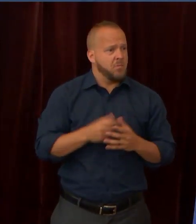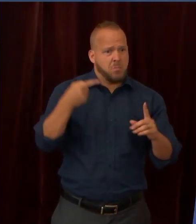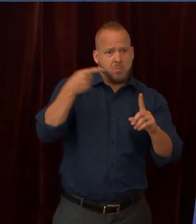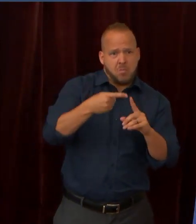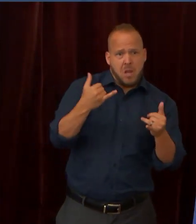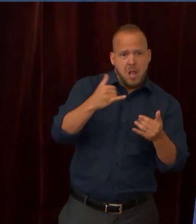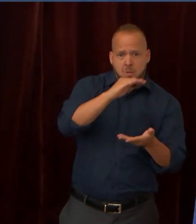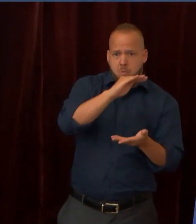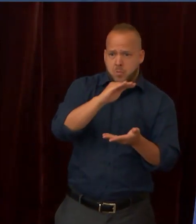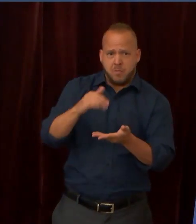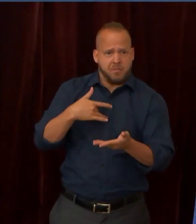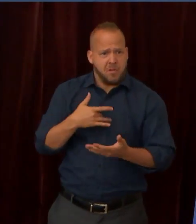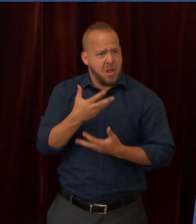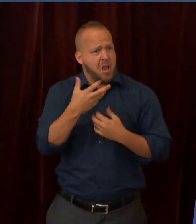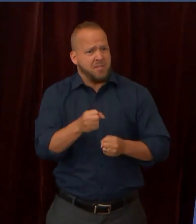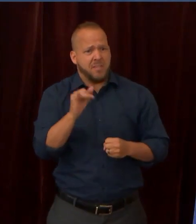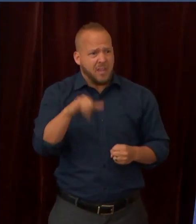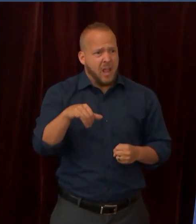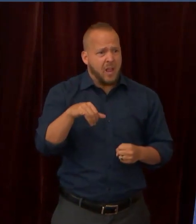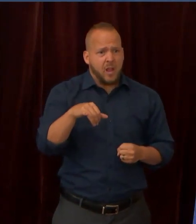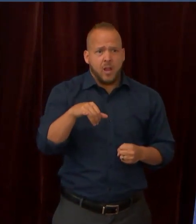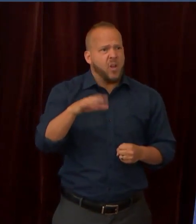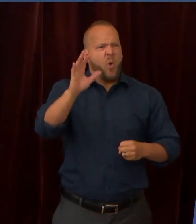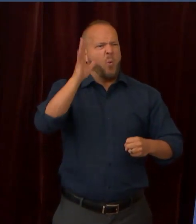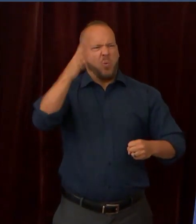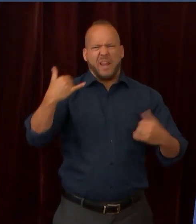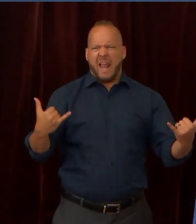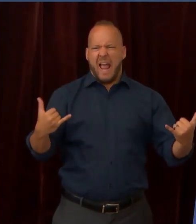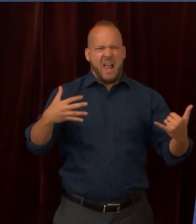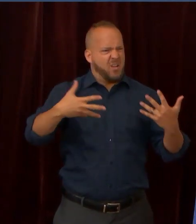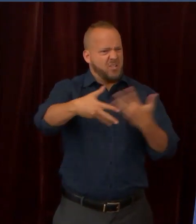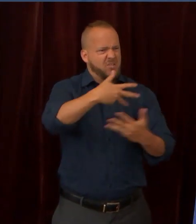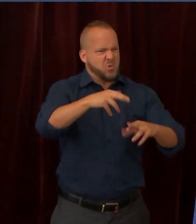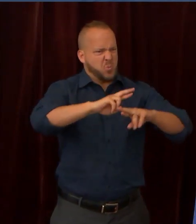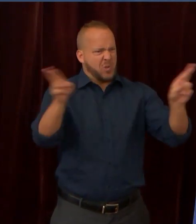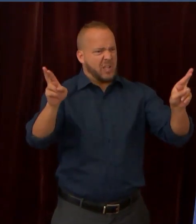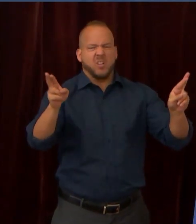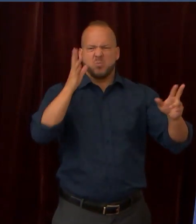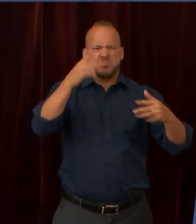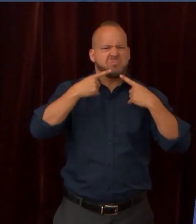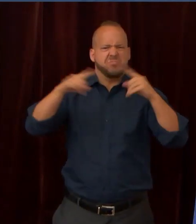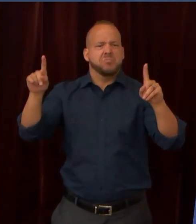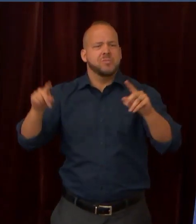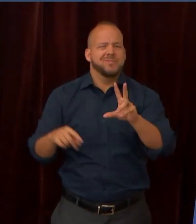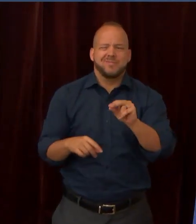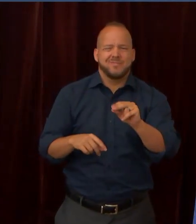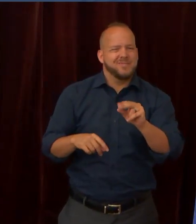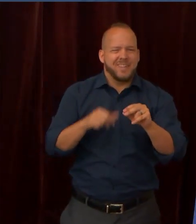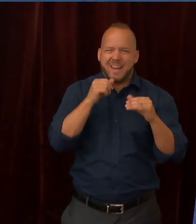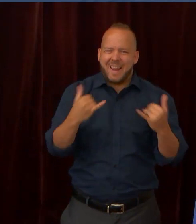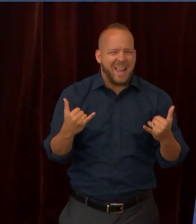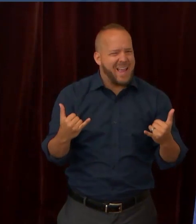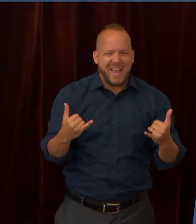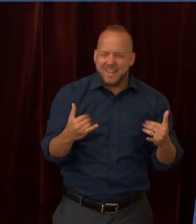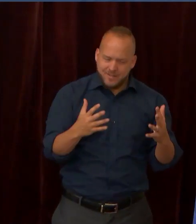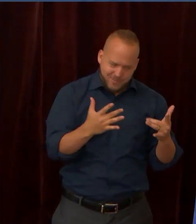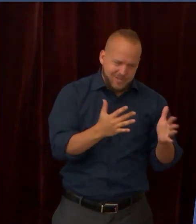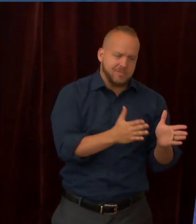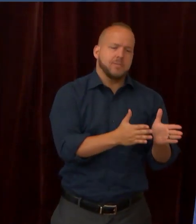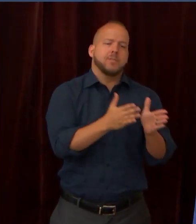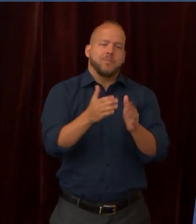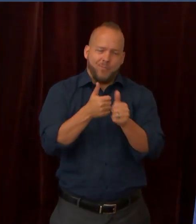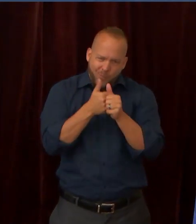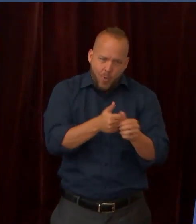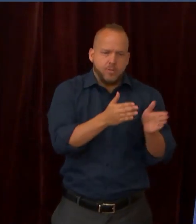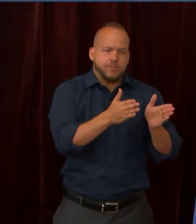counties that still are not in phase 2. And that's the confidence that we want to have to move forward, and I hope it is sooner than